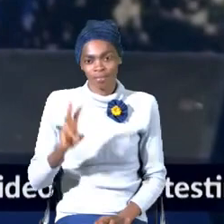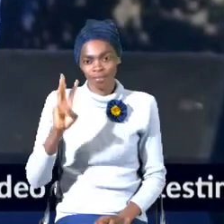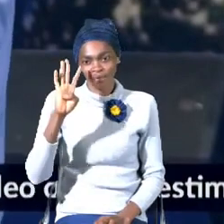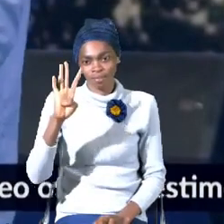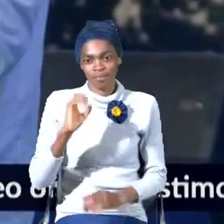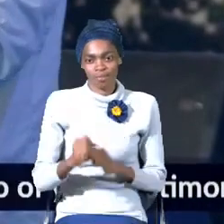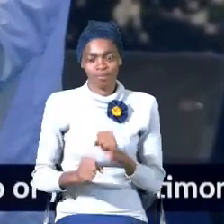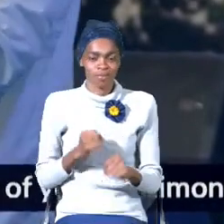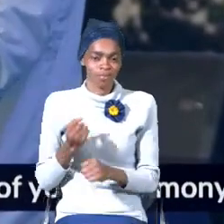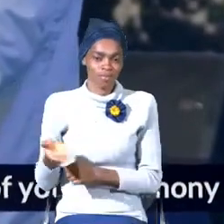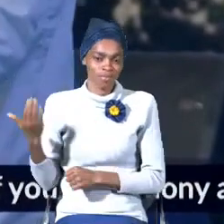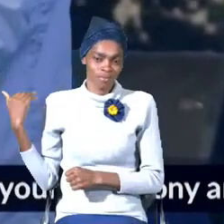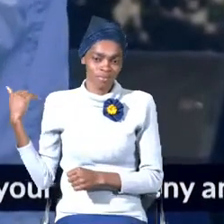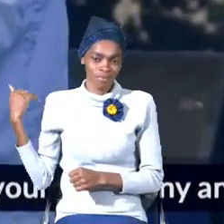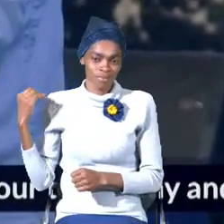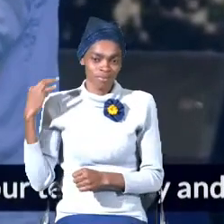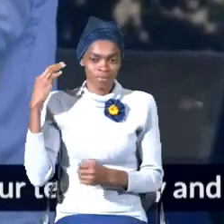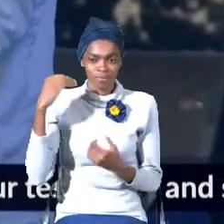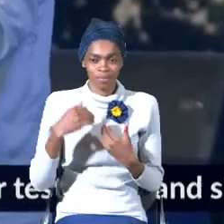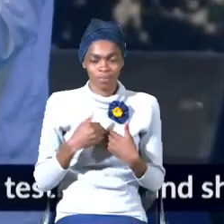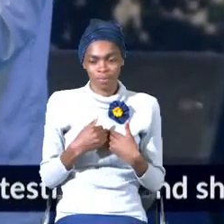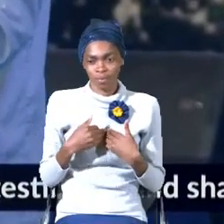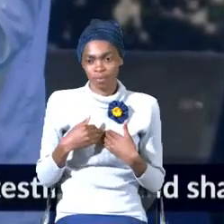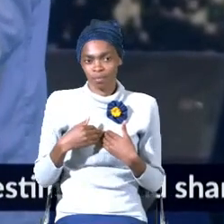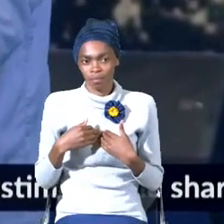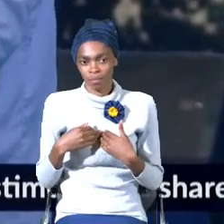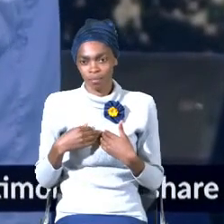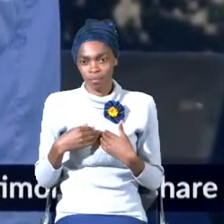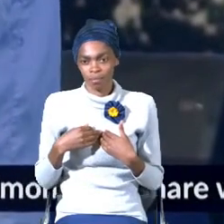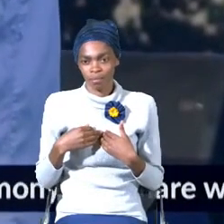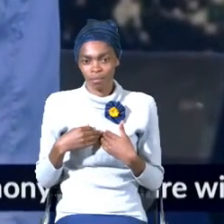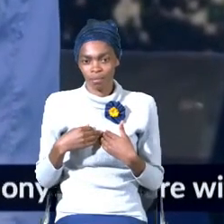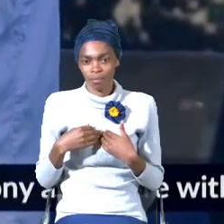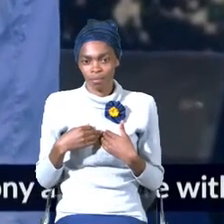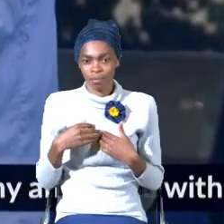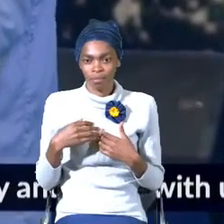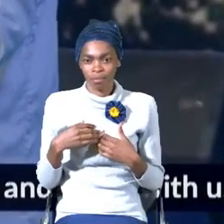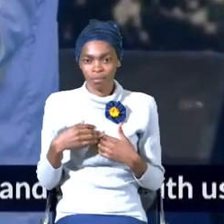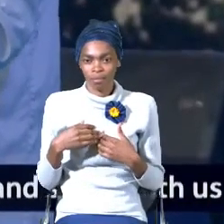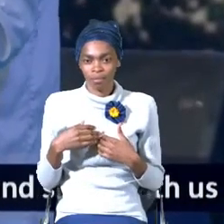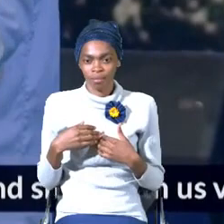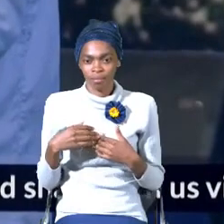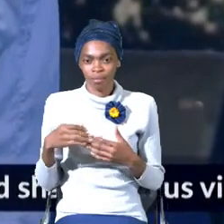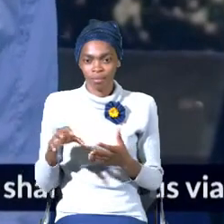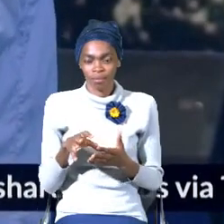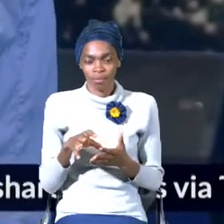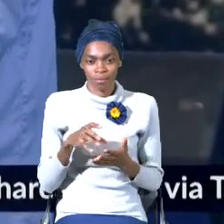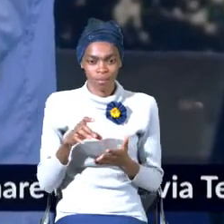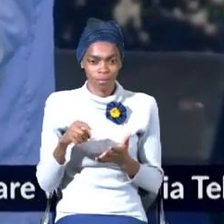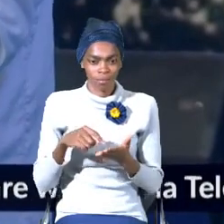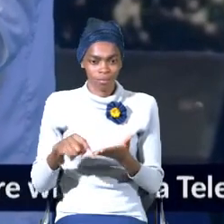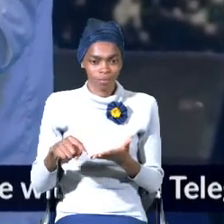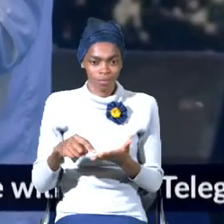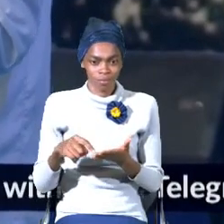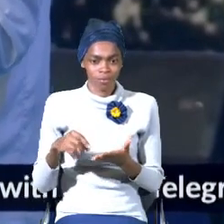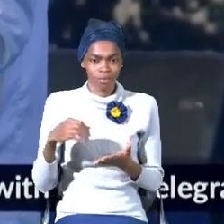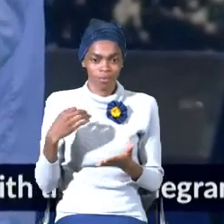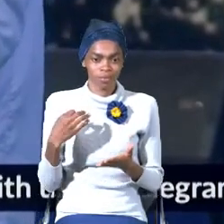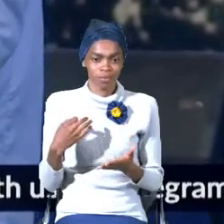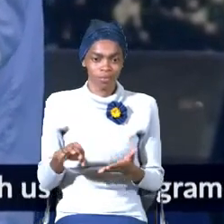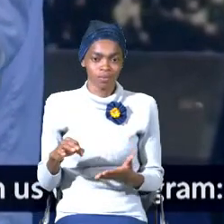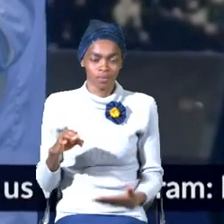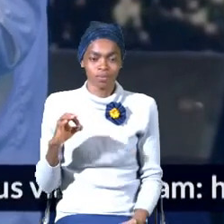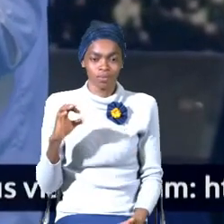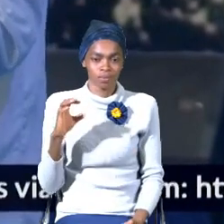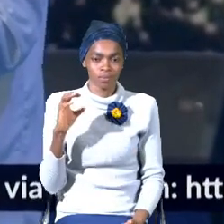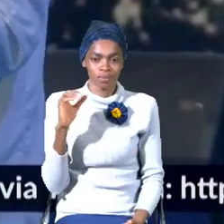was diagnosed of asthma. And since then, she's been believing the Lord for a